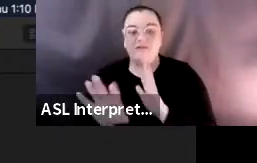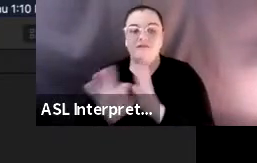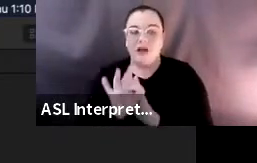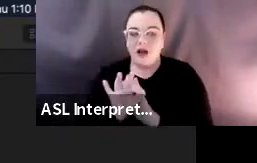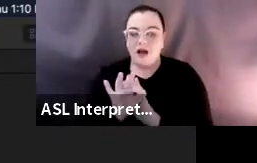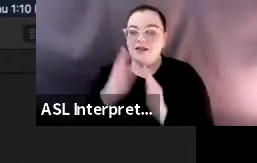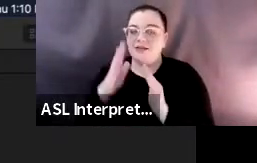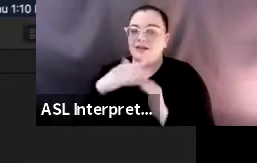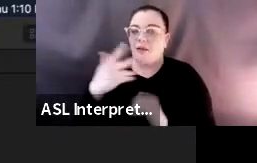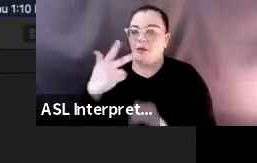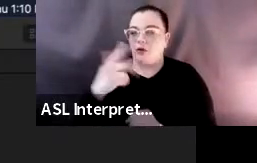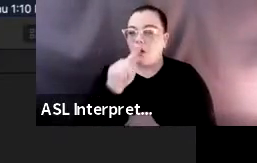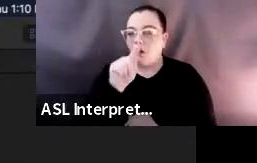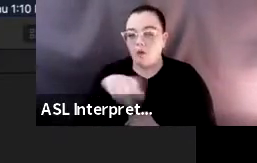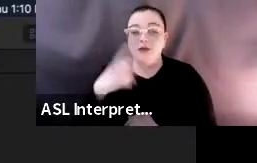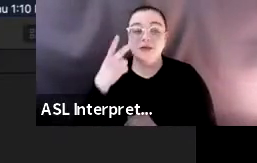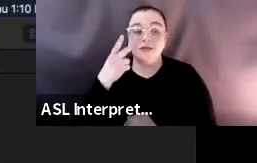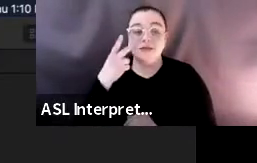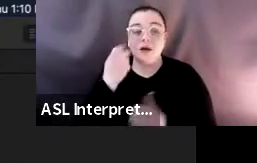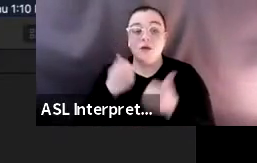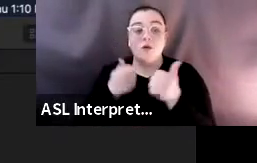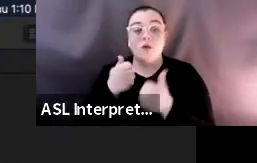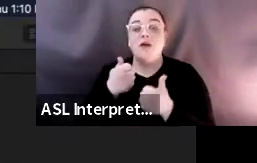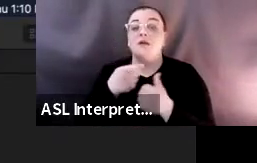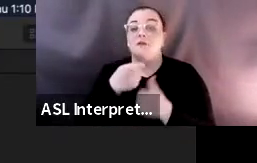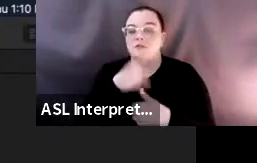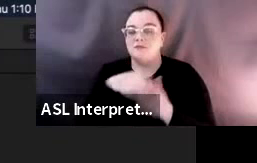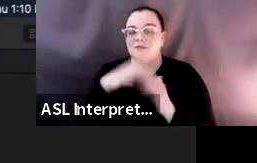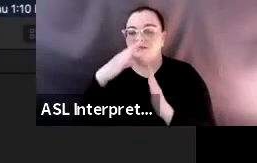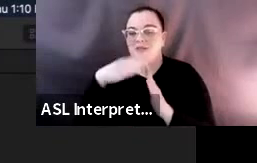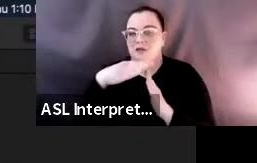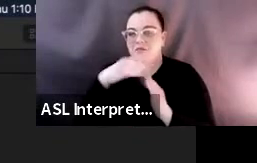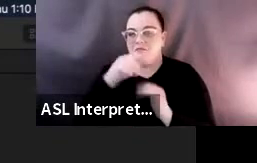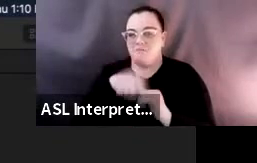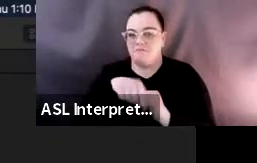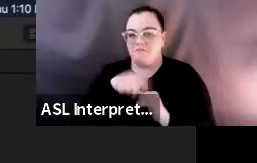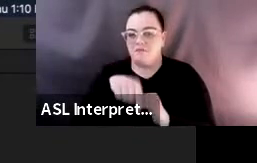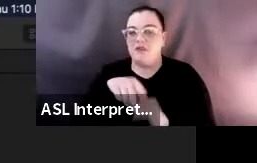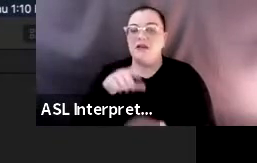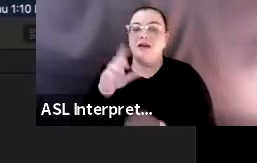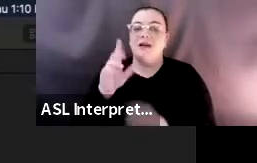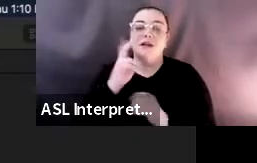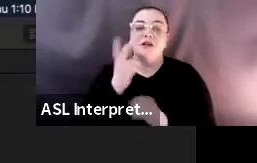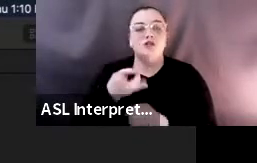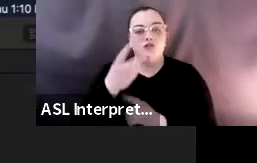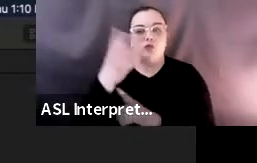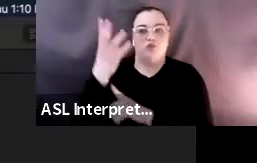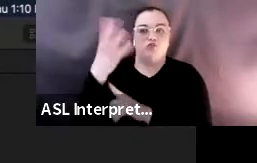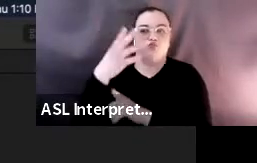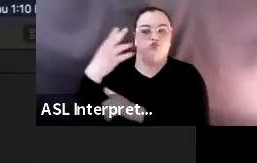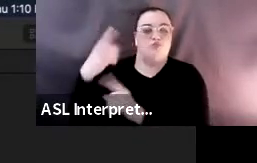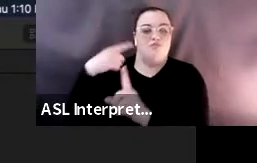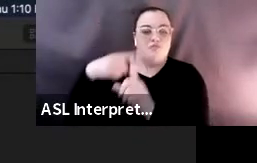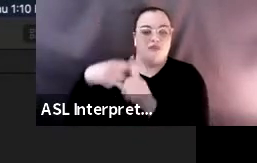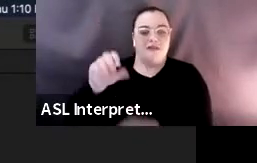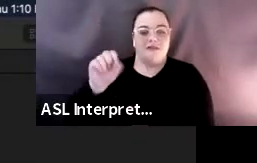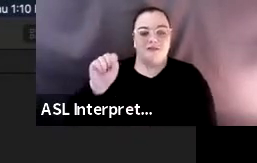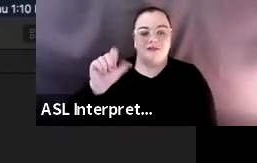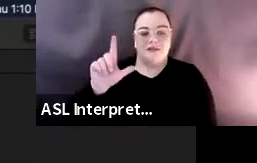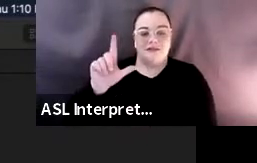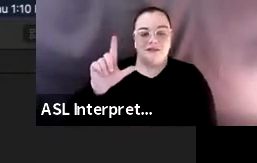last 3 clips that I already imported are at the top here. And these are the 2 takes and my slate. So what I'm going to